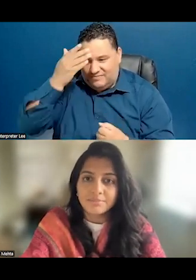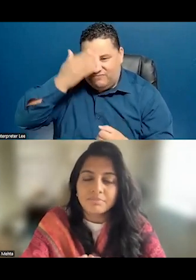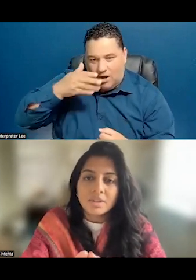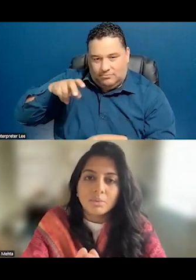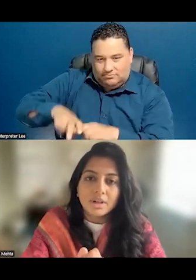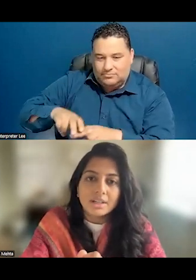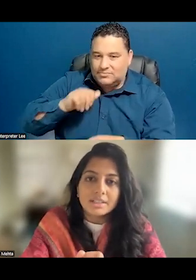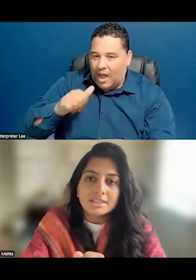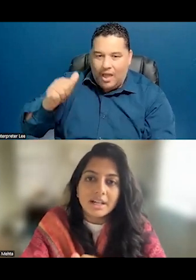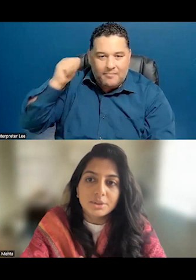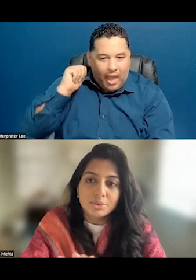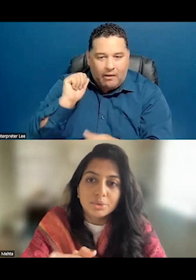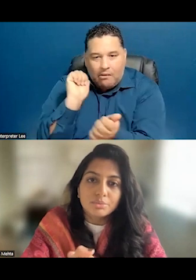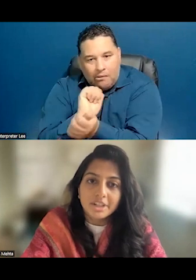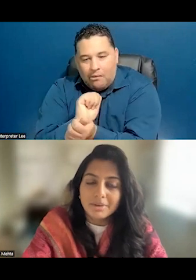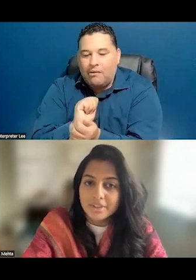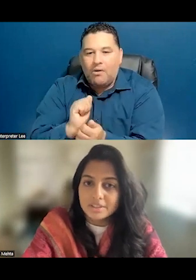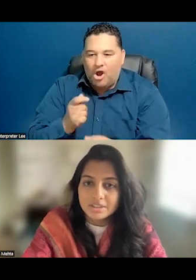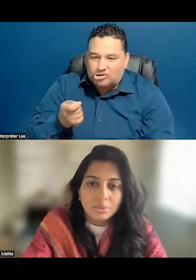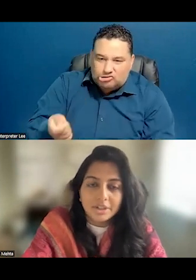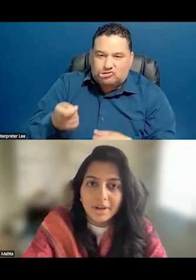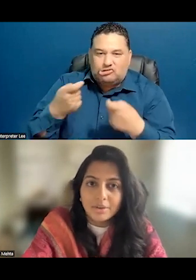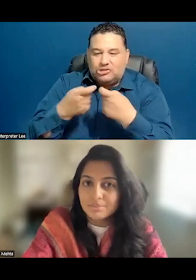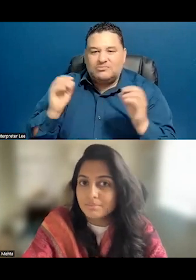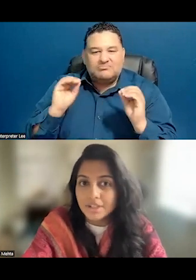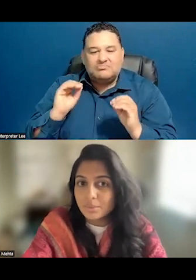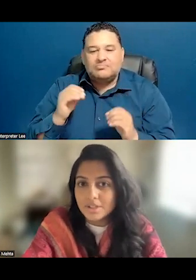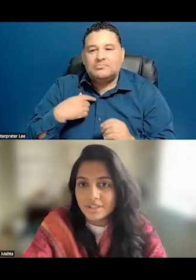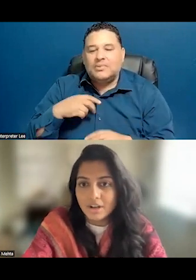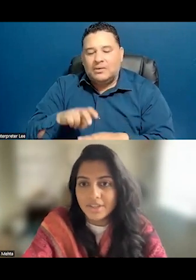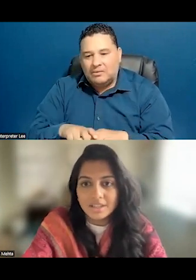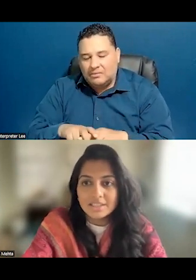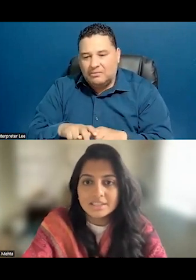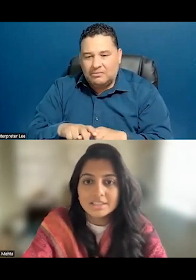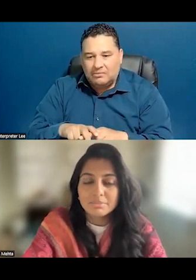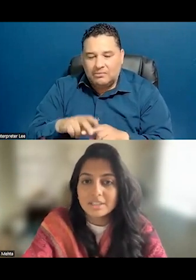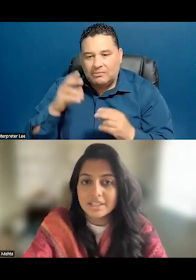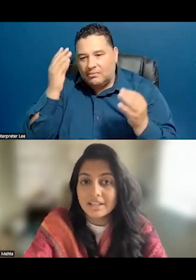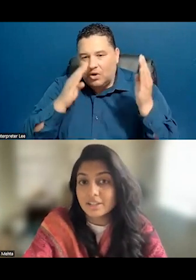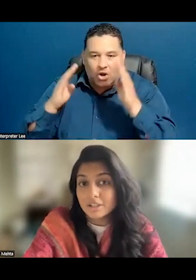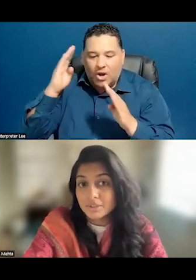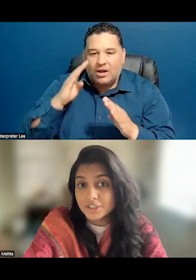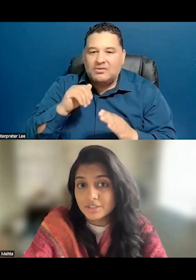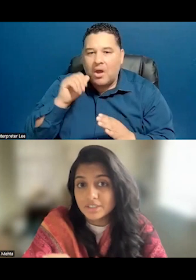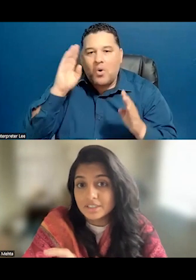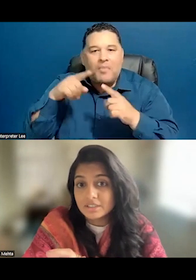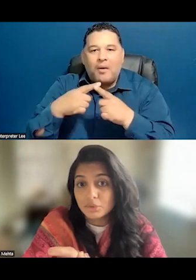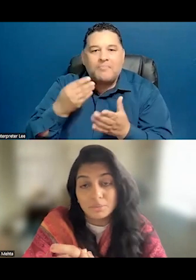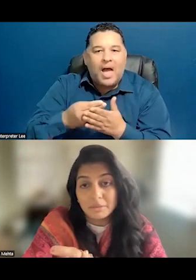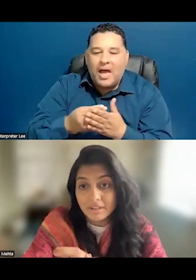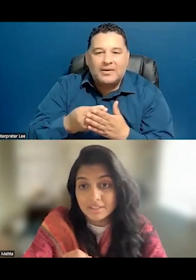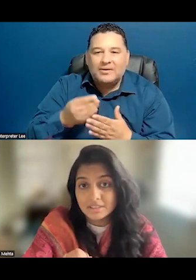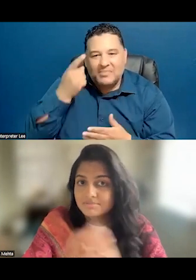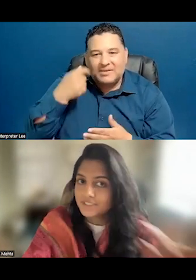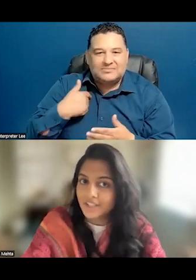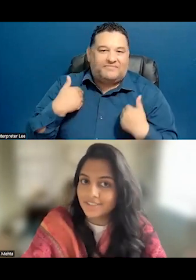shot. When I sat in the room running about things to worry about, money wasn't on that list because I had incredible insurance through